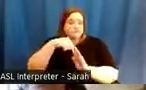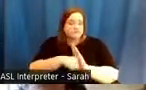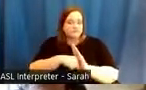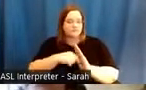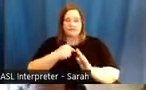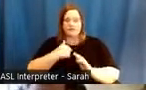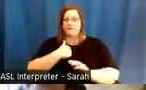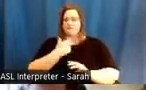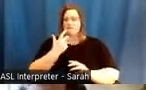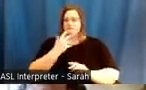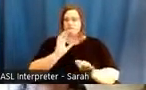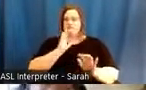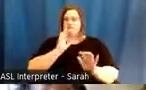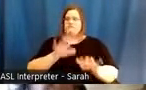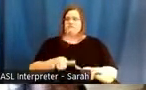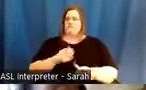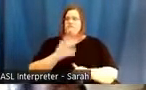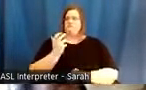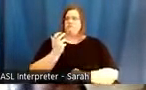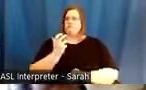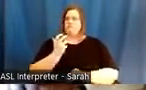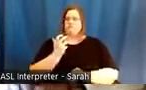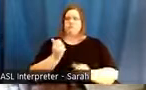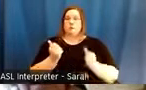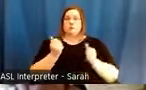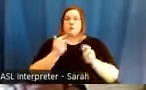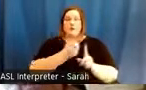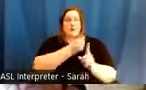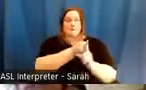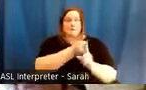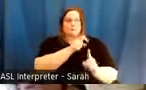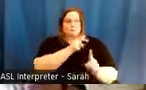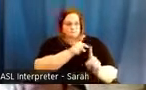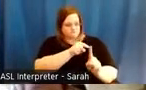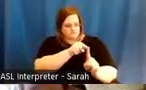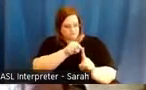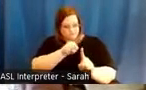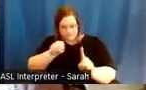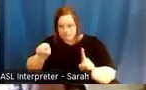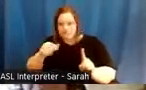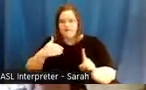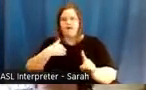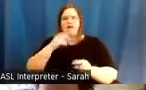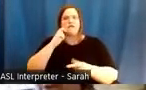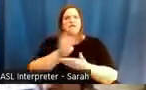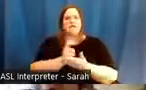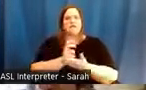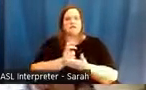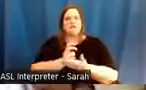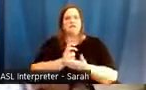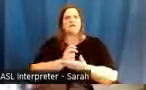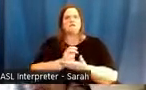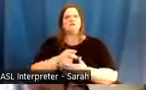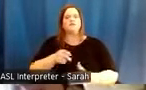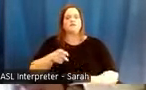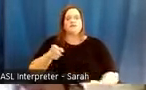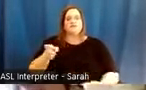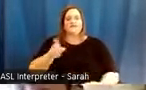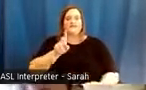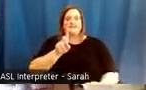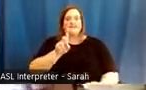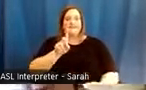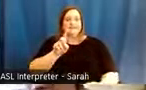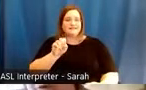by, you know, how many of them have epilepsy. I know Deb's story. I've known, you know, we've been